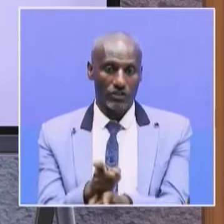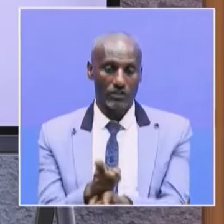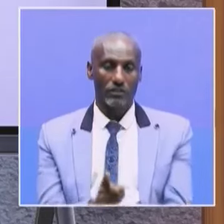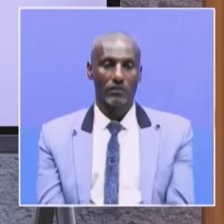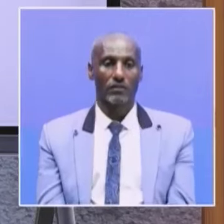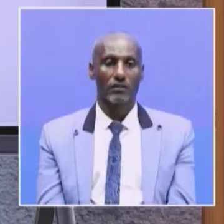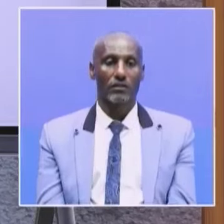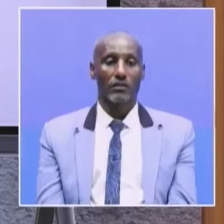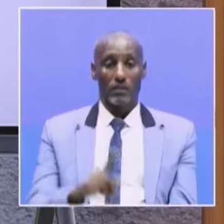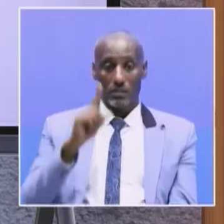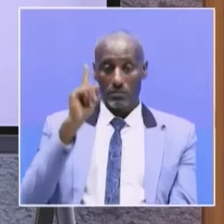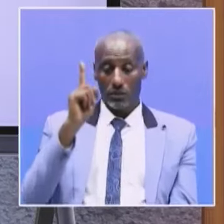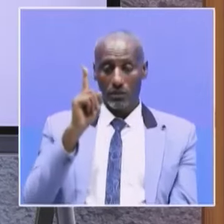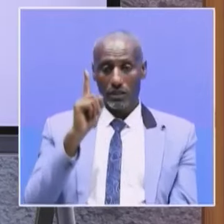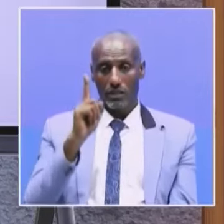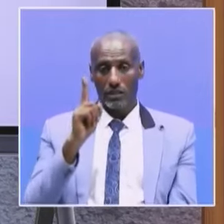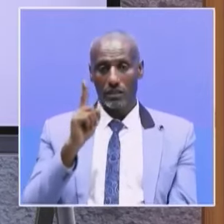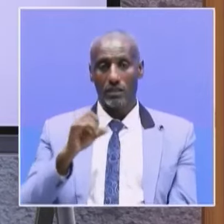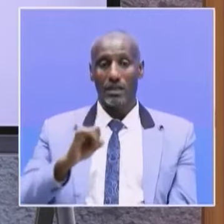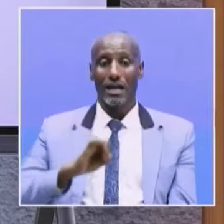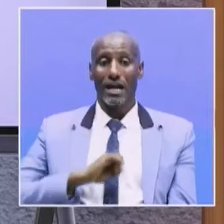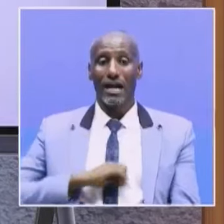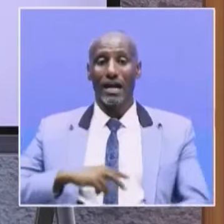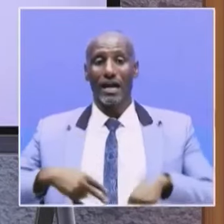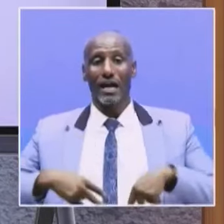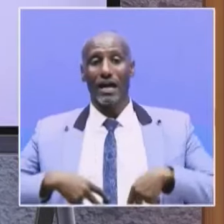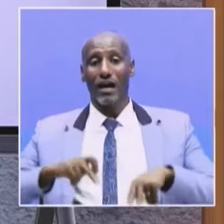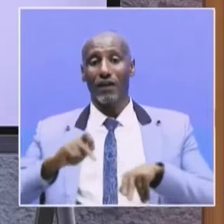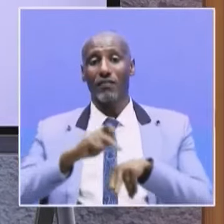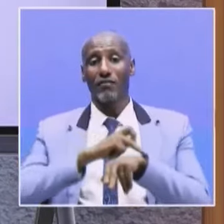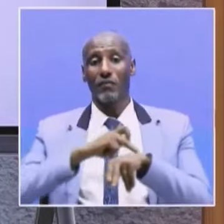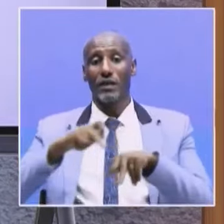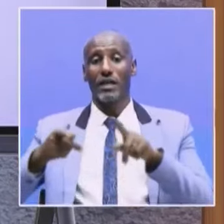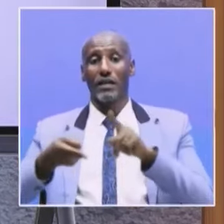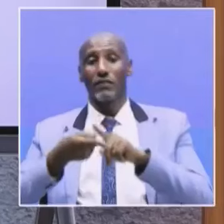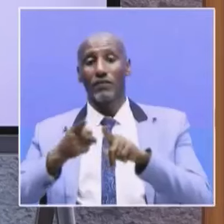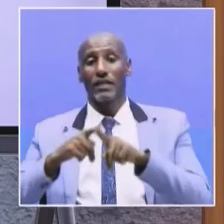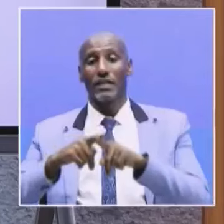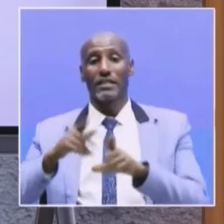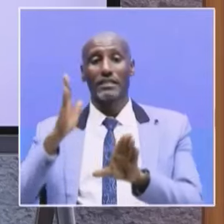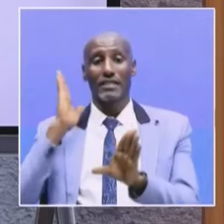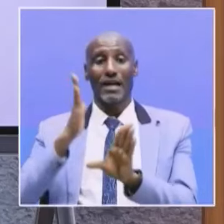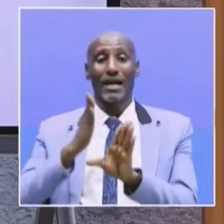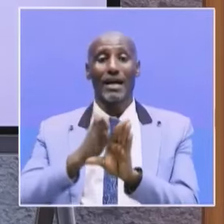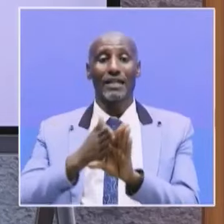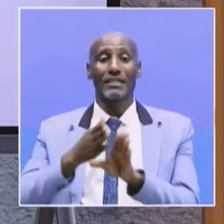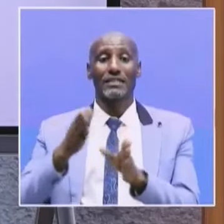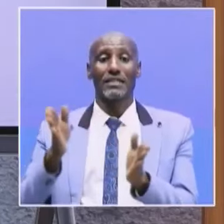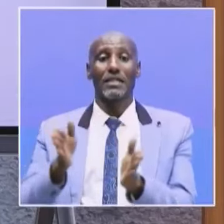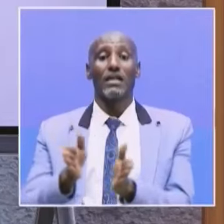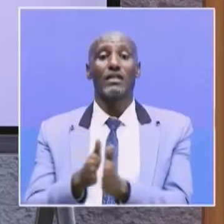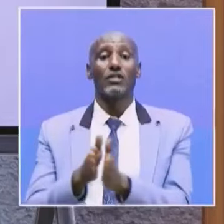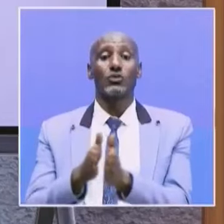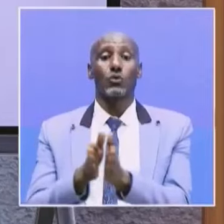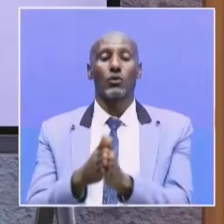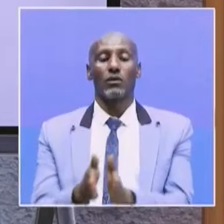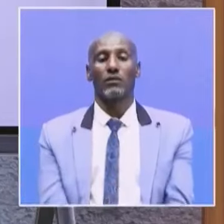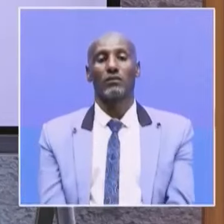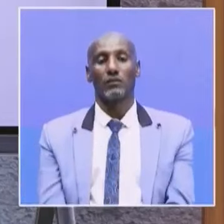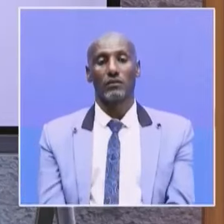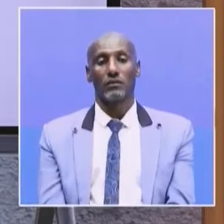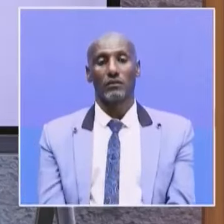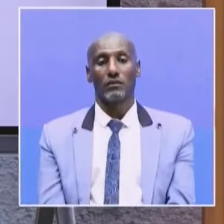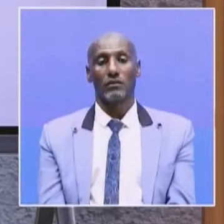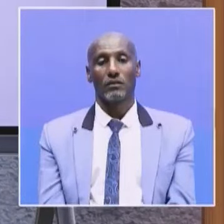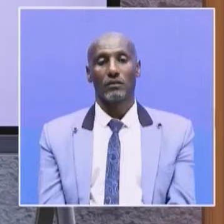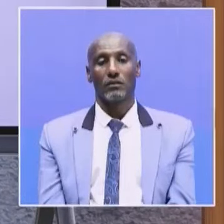So this is the first question. I have blank friends at school. I have blank friends at school. Here